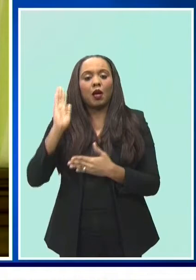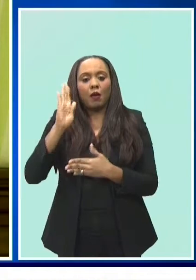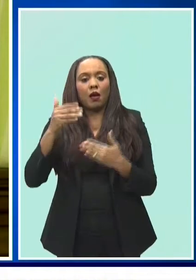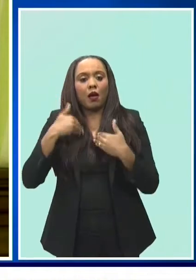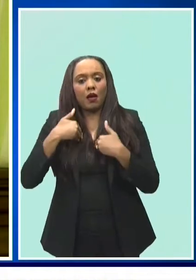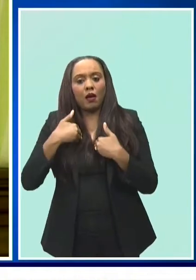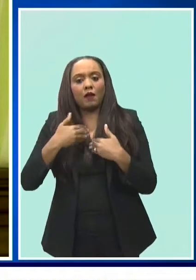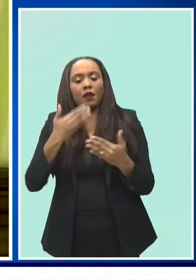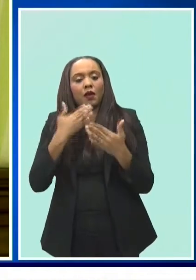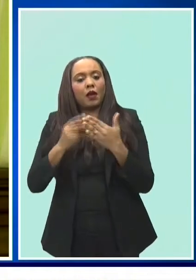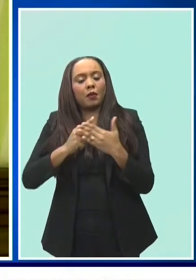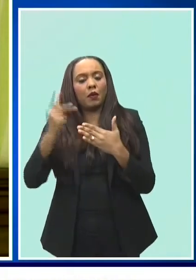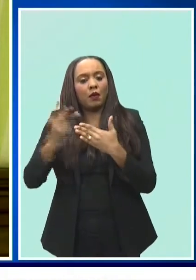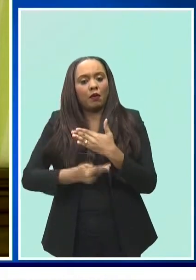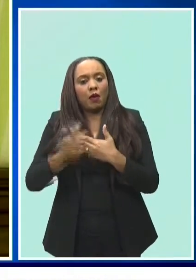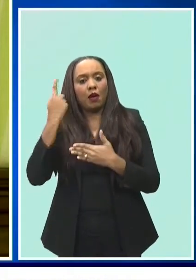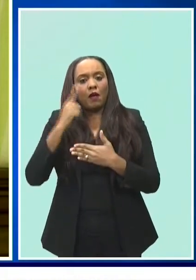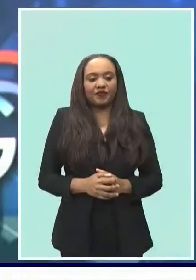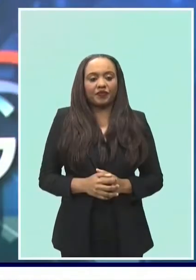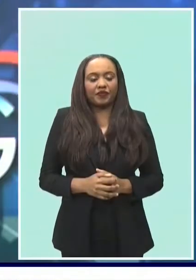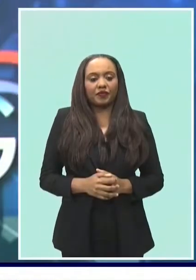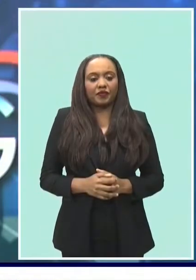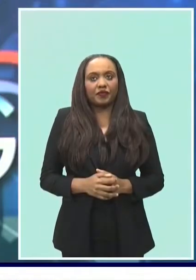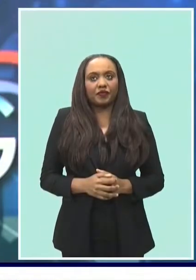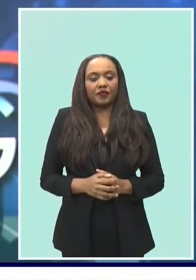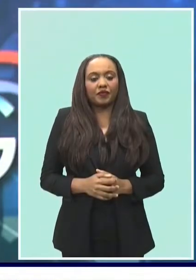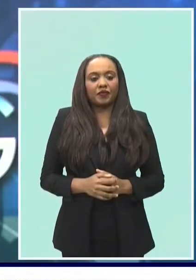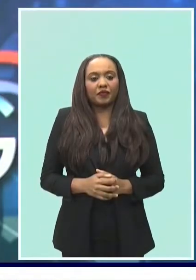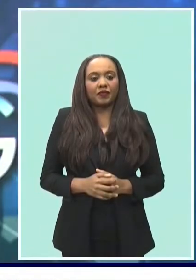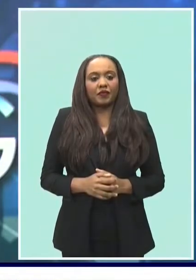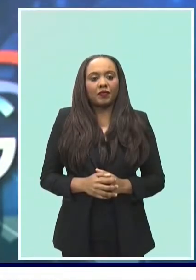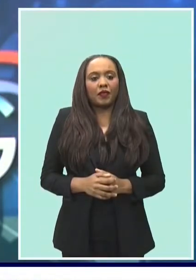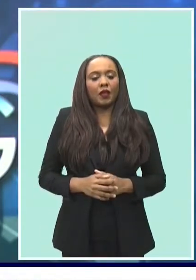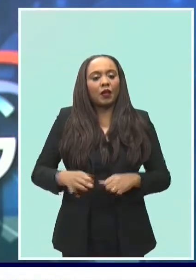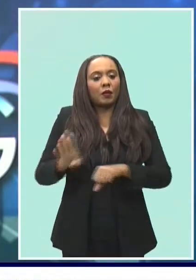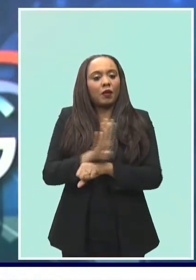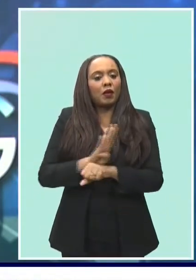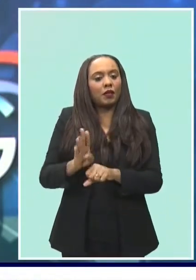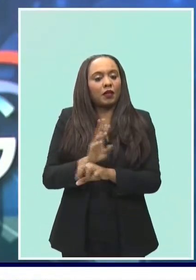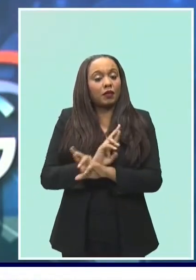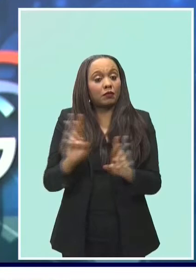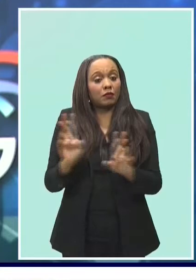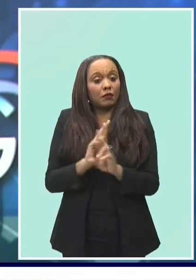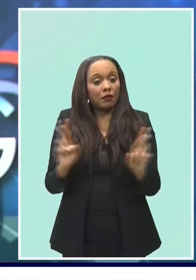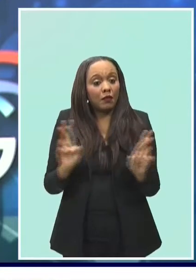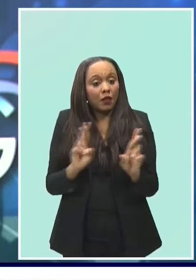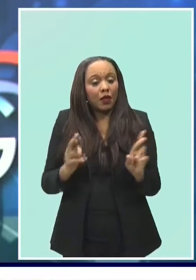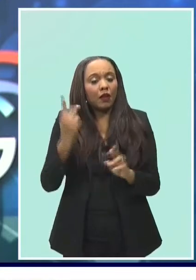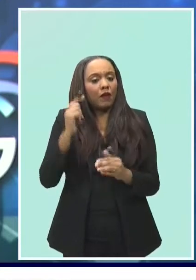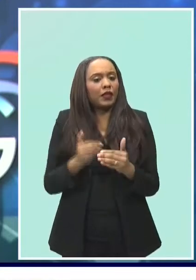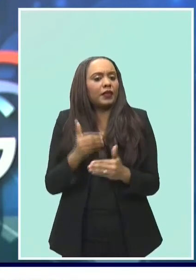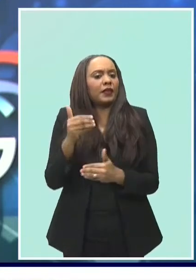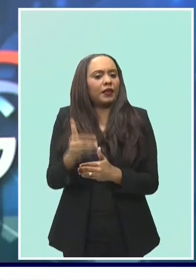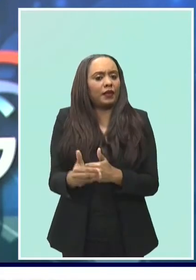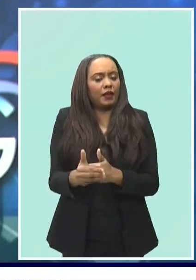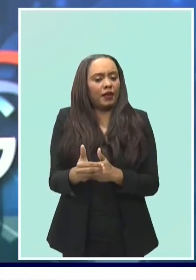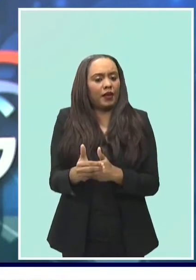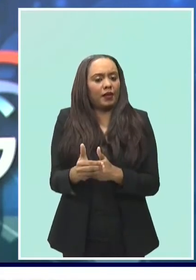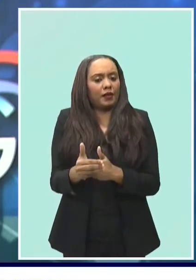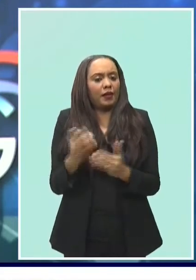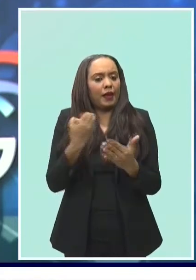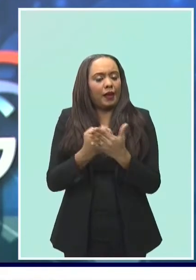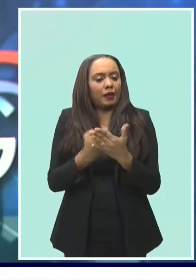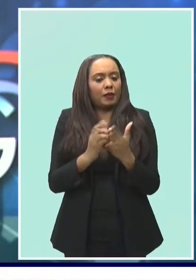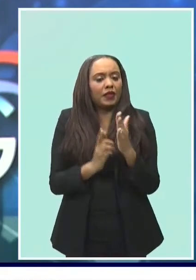significant MSME development. As Barbados prepares to cash in on what's being described as the